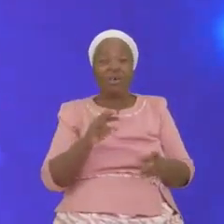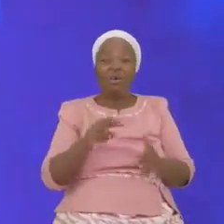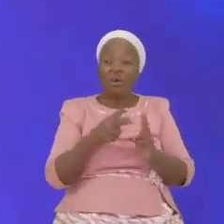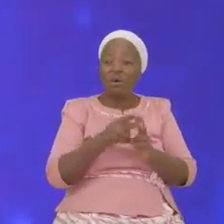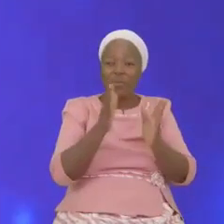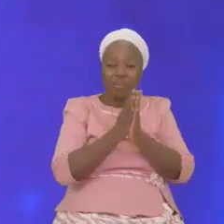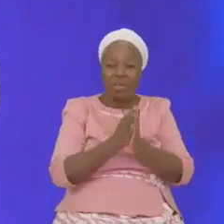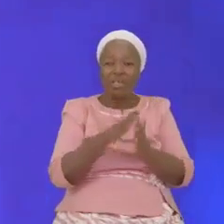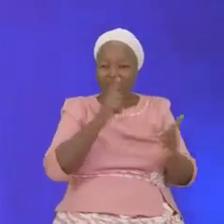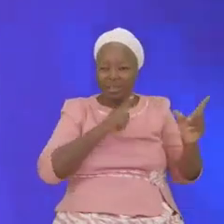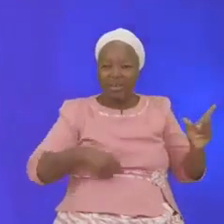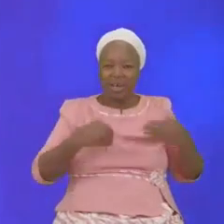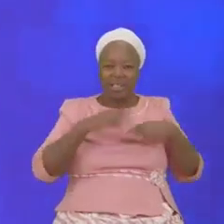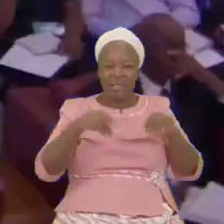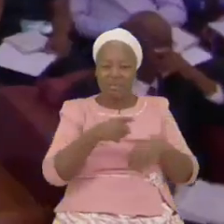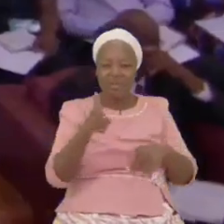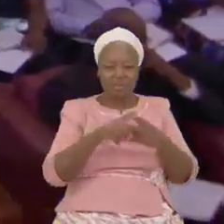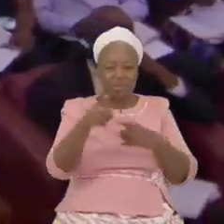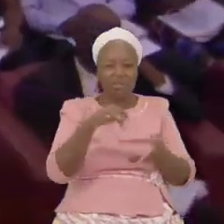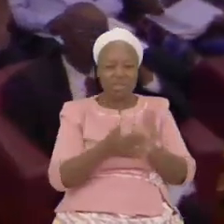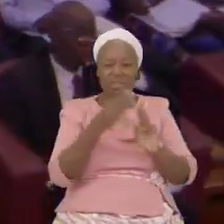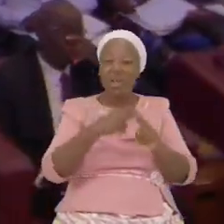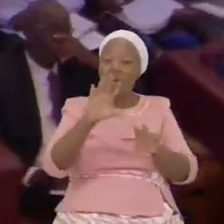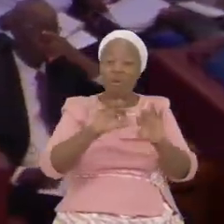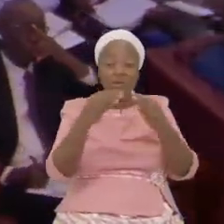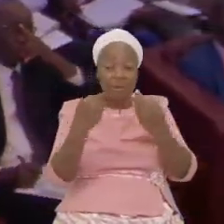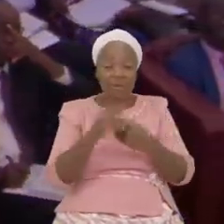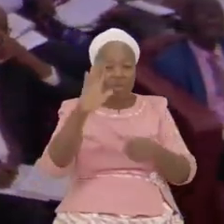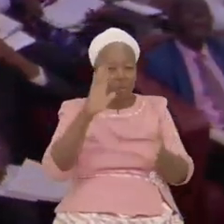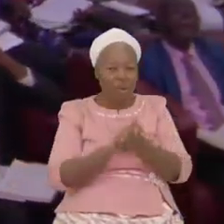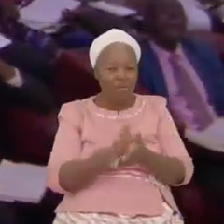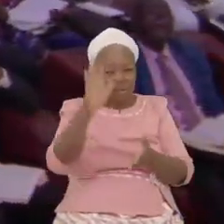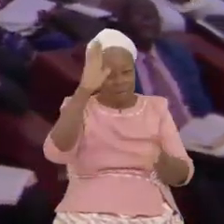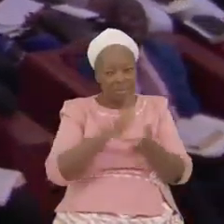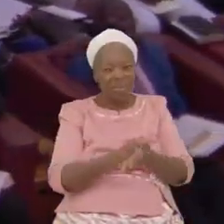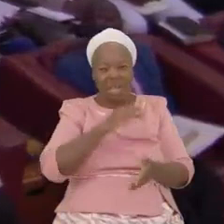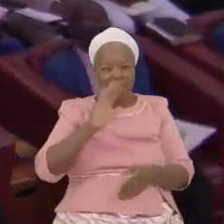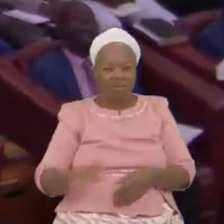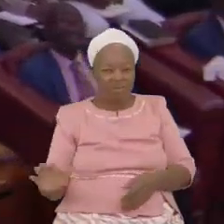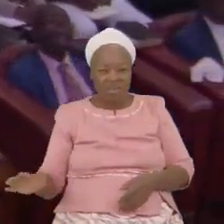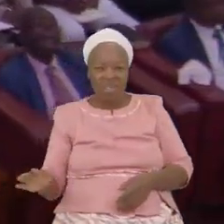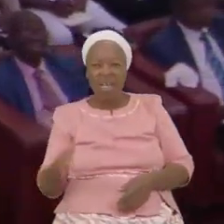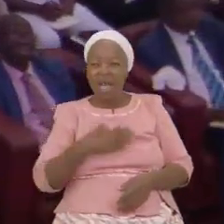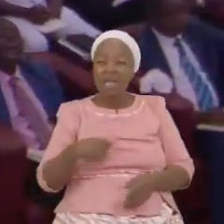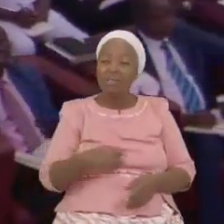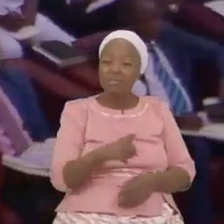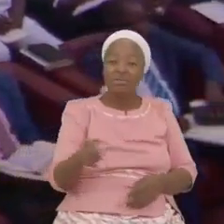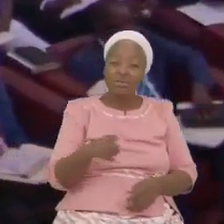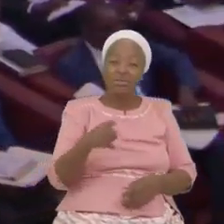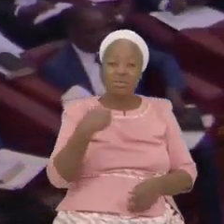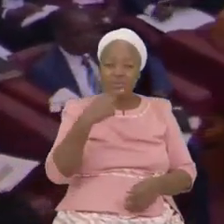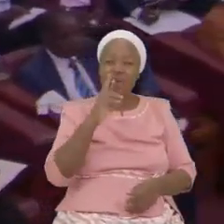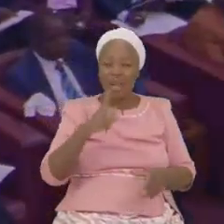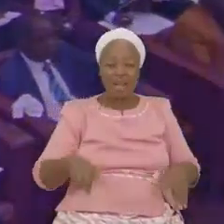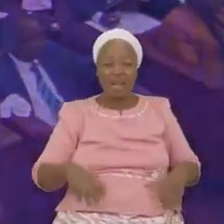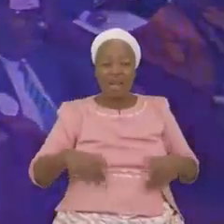given them to you. All your family, your wife, your children, and those who are